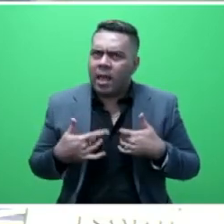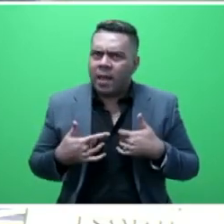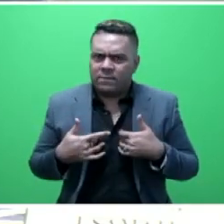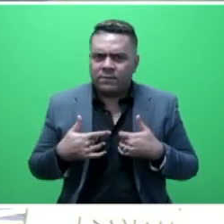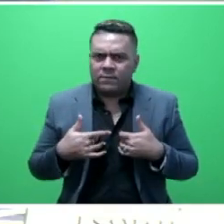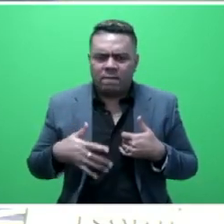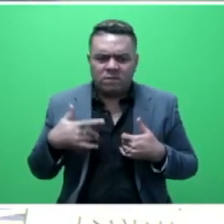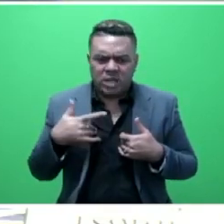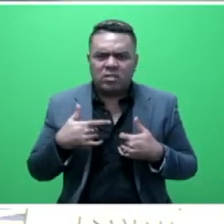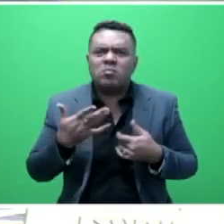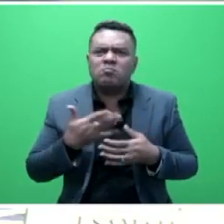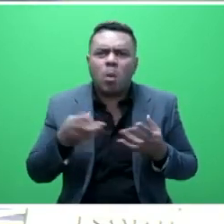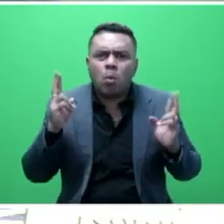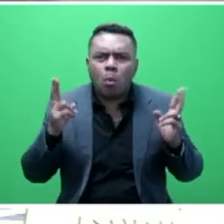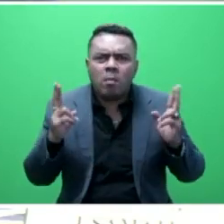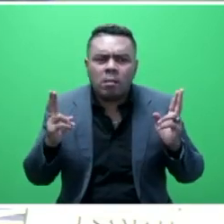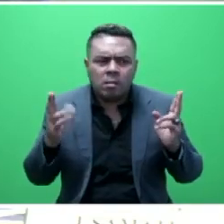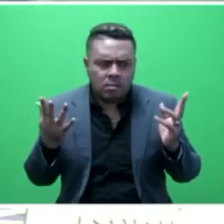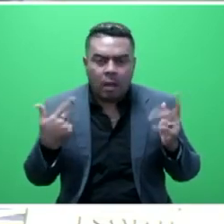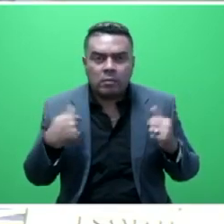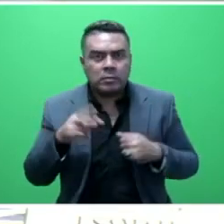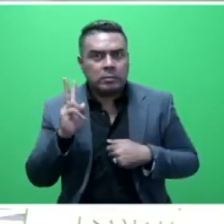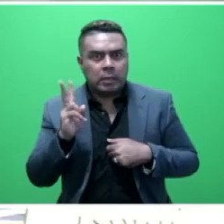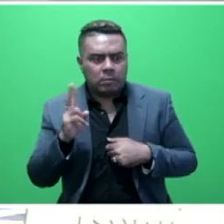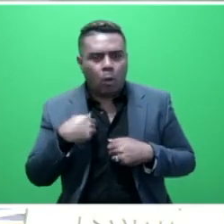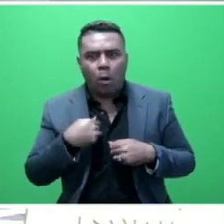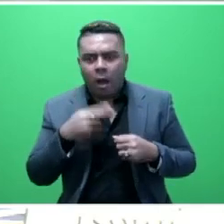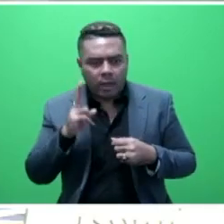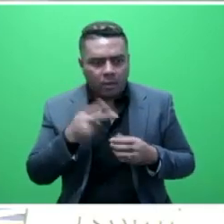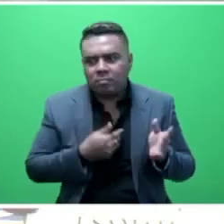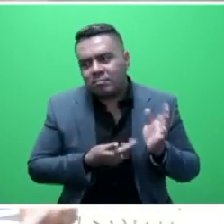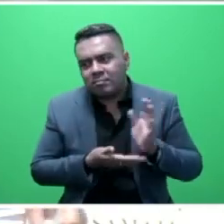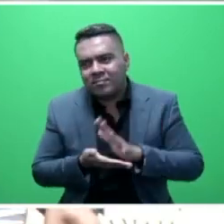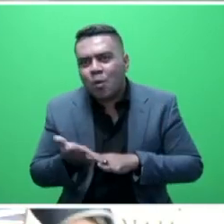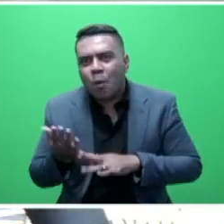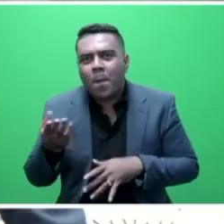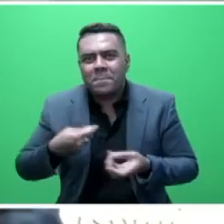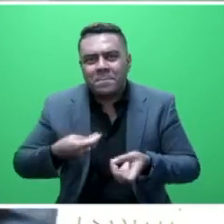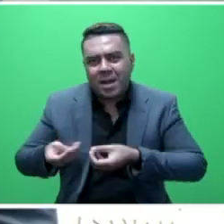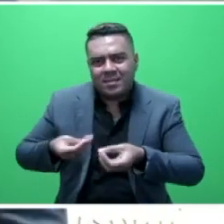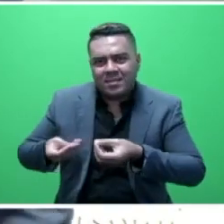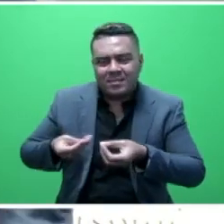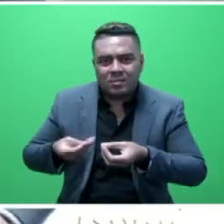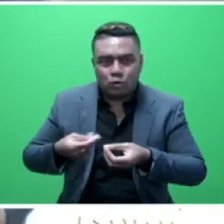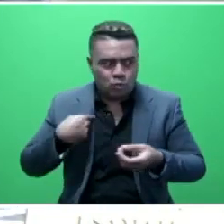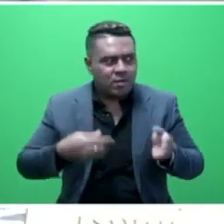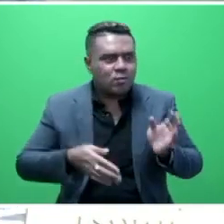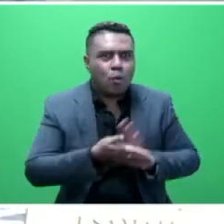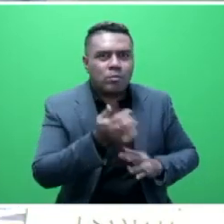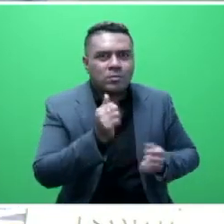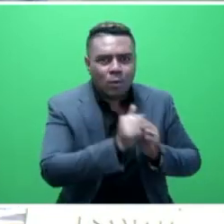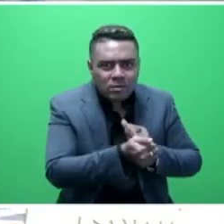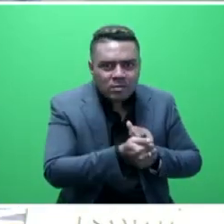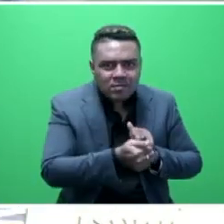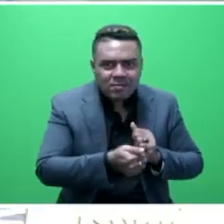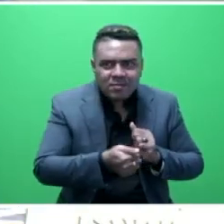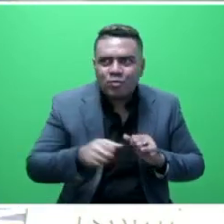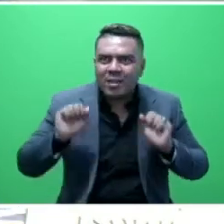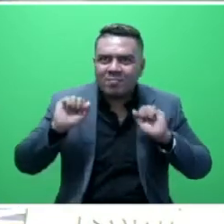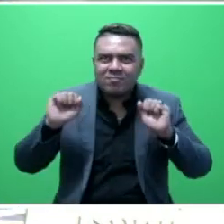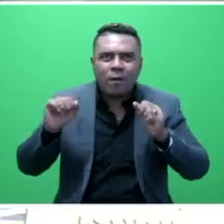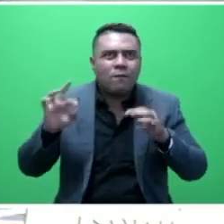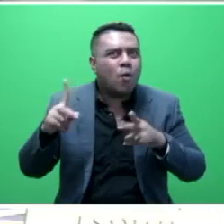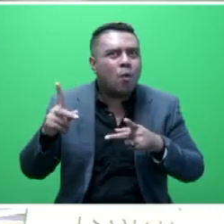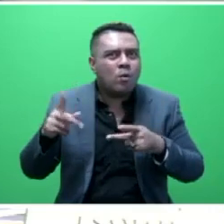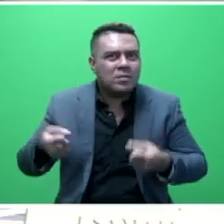familiar for all of us. People are once again heading to markets, supporting local vendors, attending sporting events, cheering on homegrown